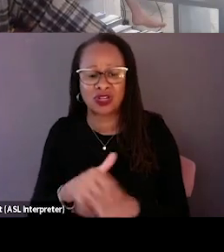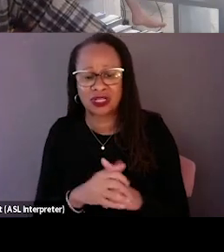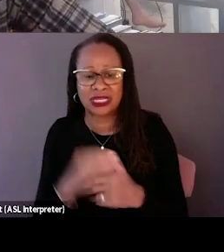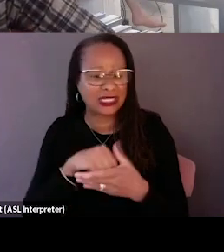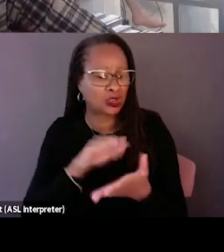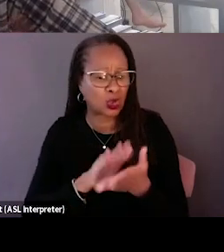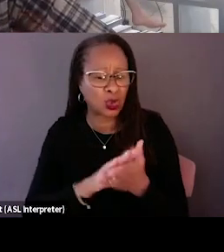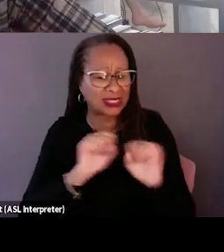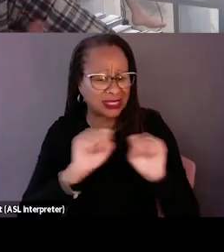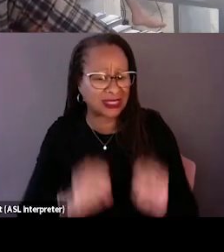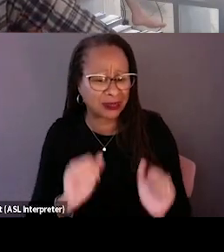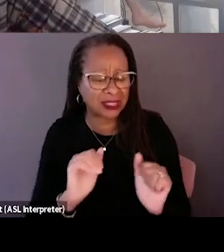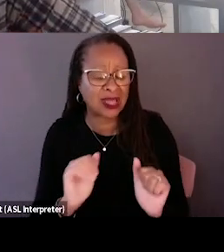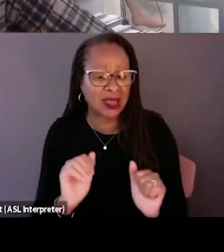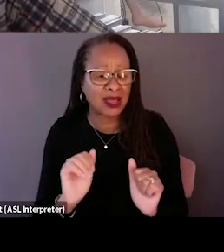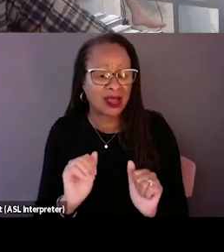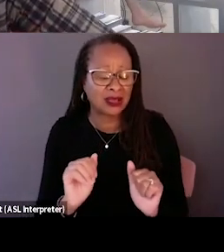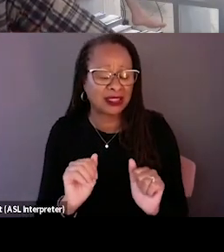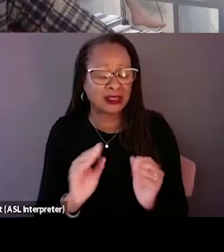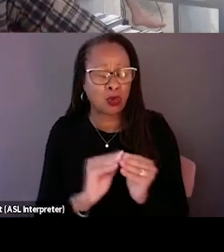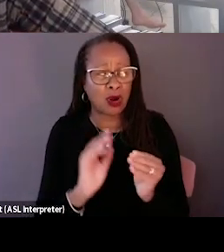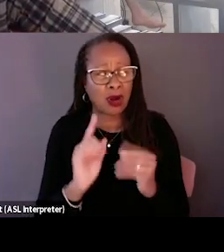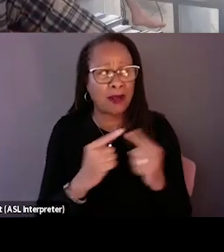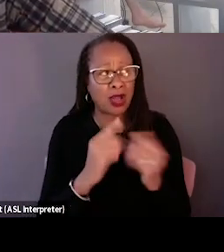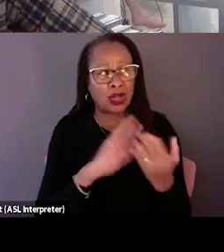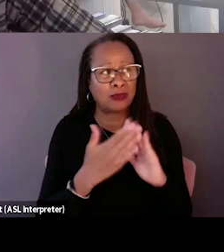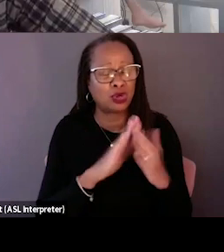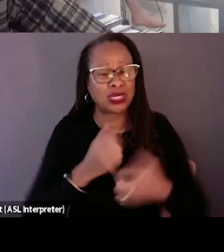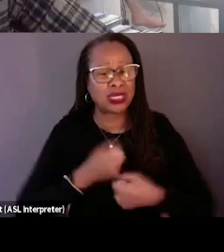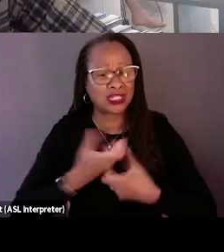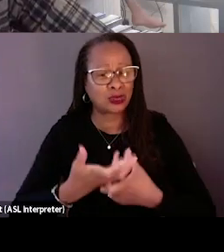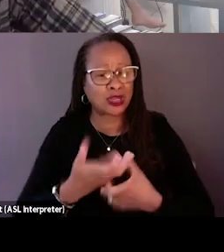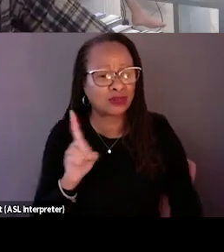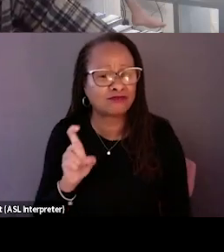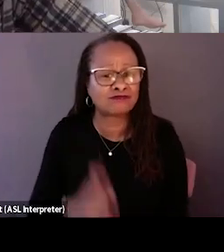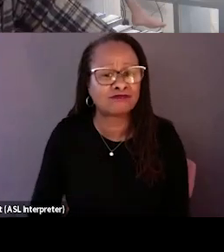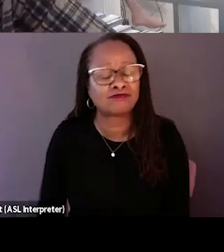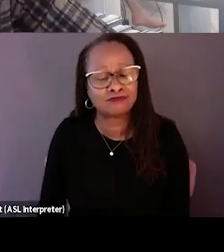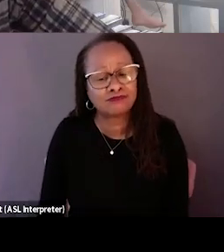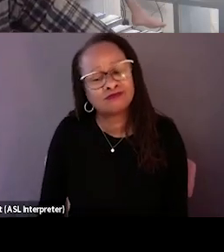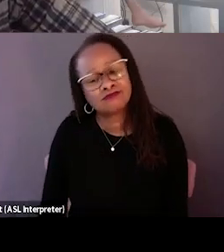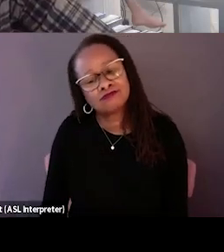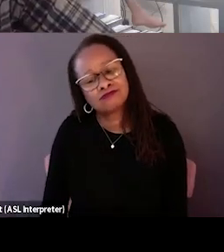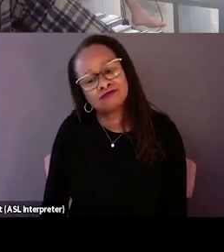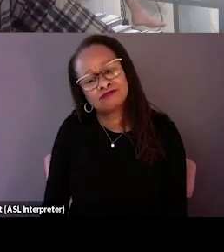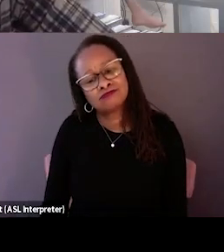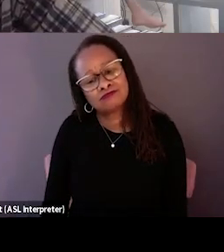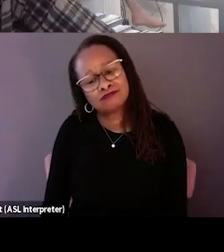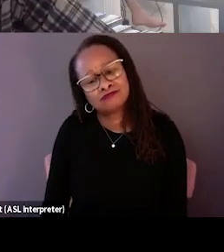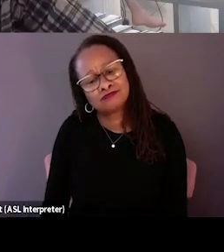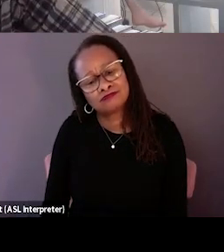school systems at all? It's more of a community expression in maybe the playgrounds or at